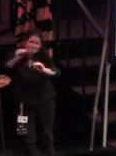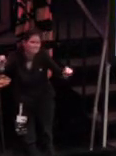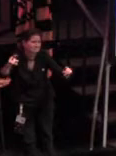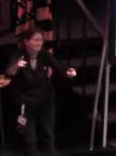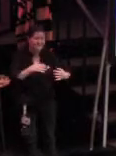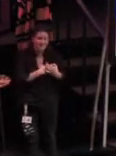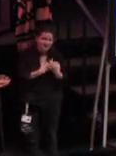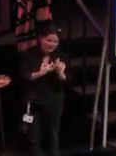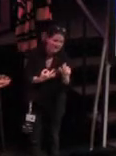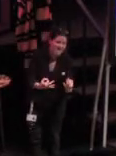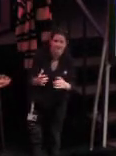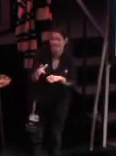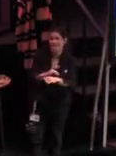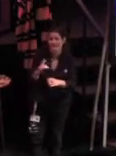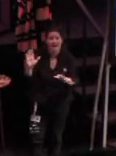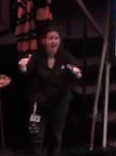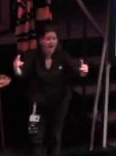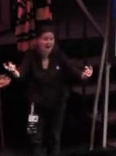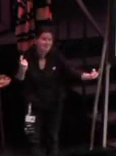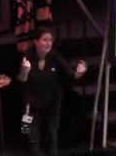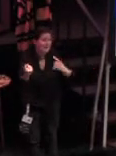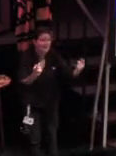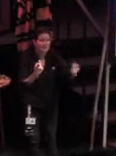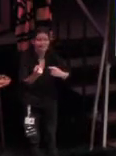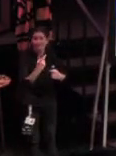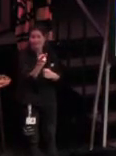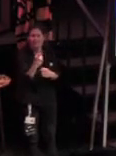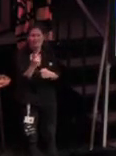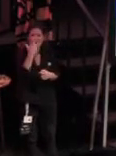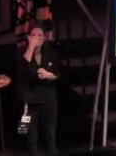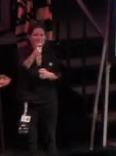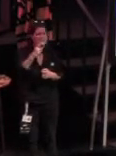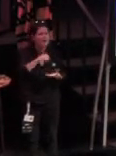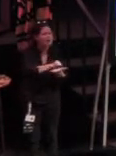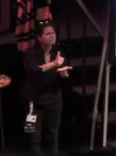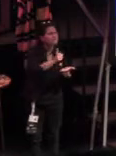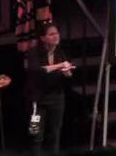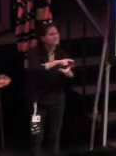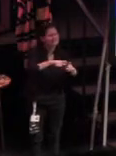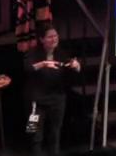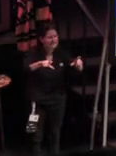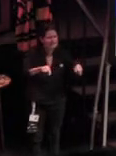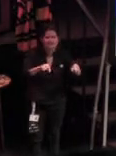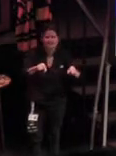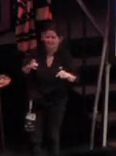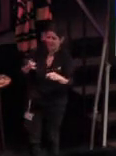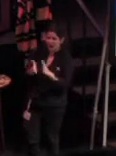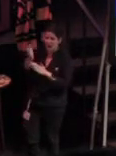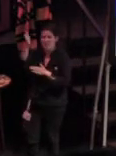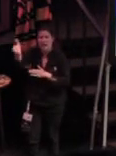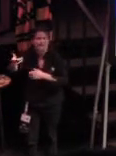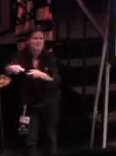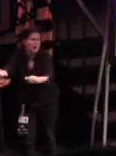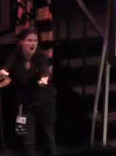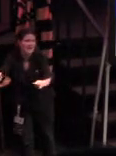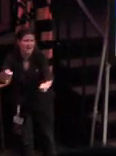see this thing, you know. And I remember like printing tickets off and going into the market and speaking to people and just saying, look, if you don't come, I'll get fired. And like, you